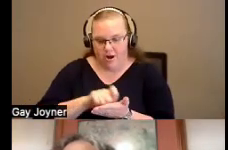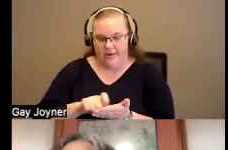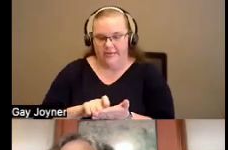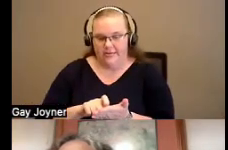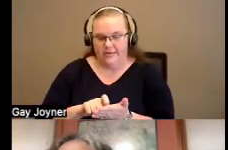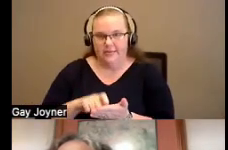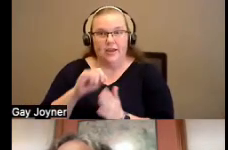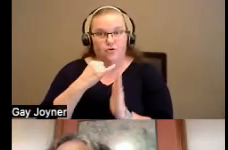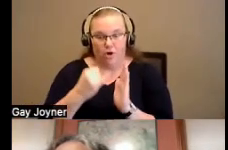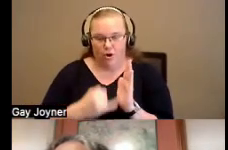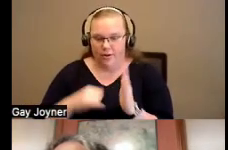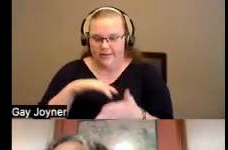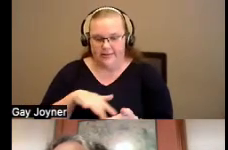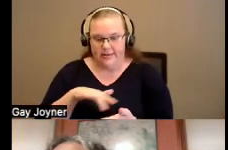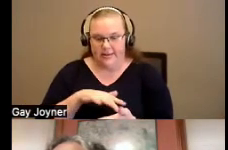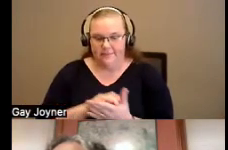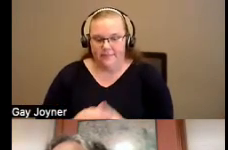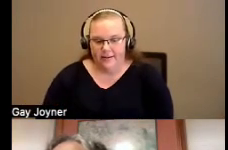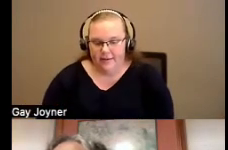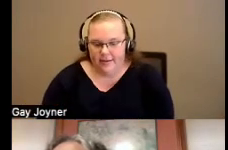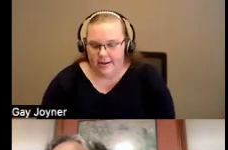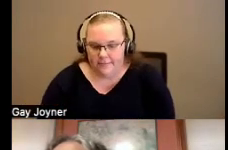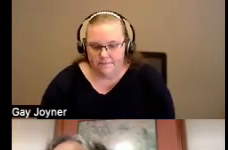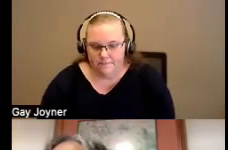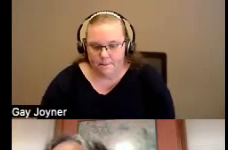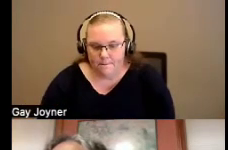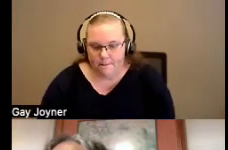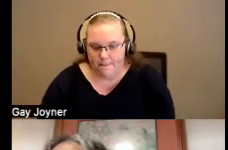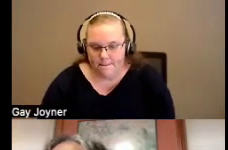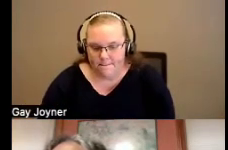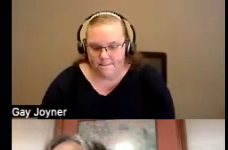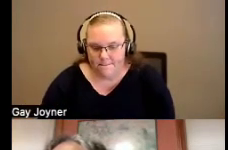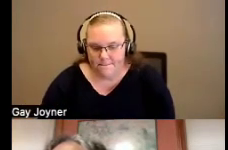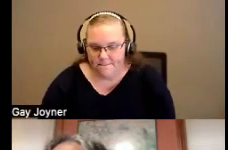and write. They draw and study. Um,